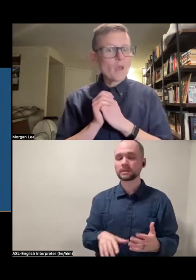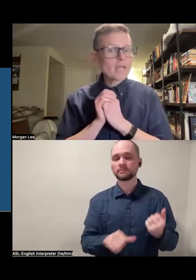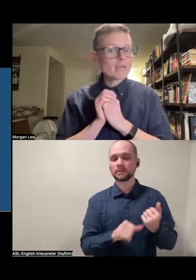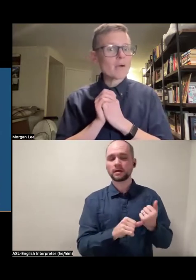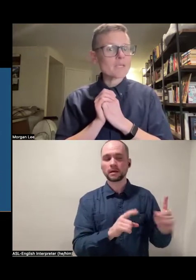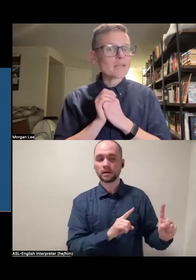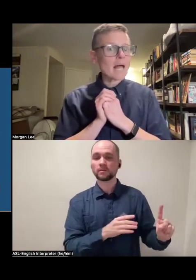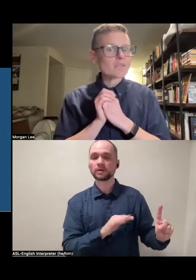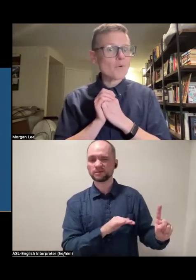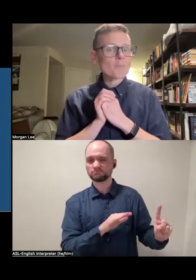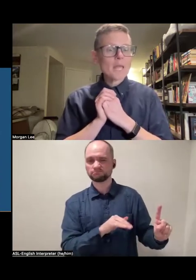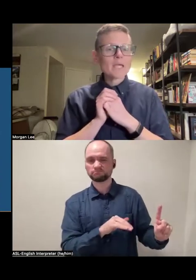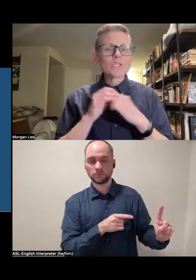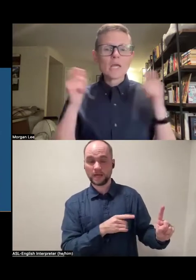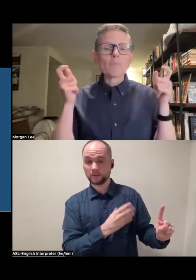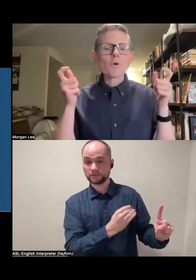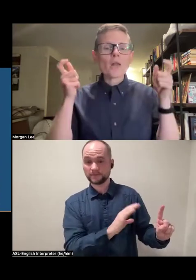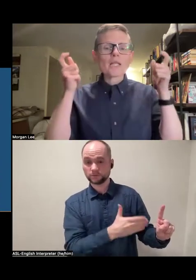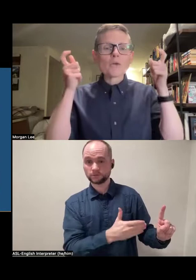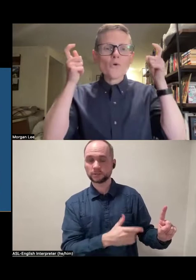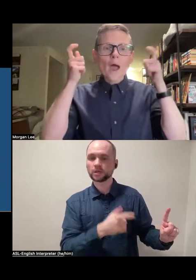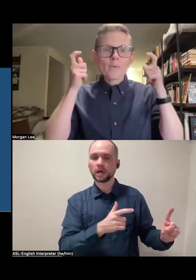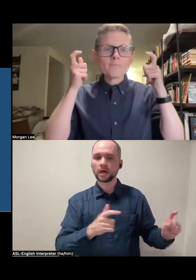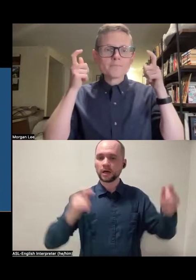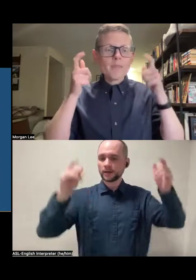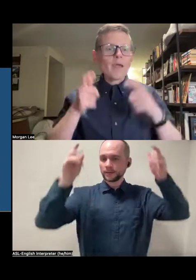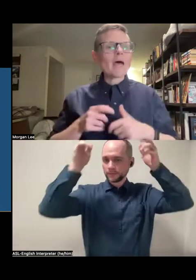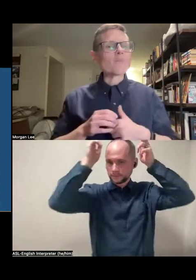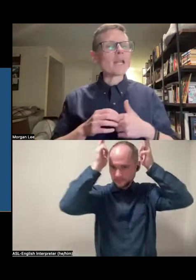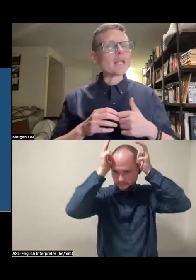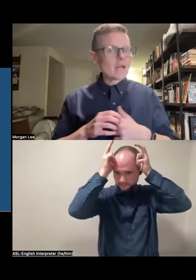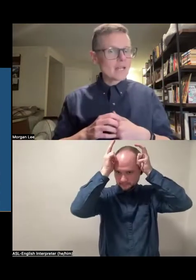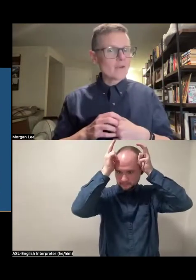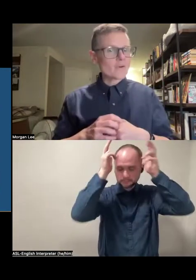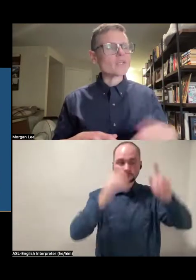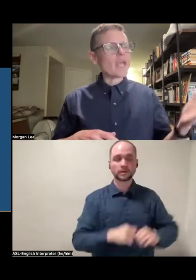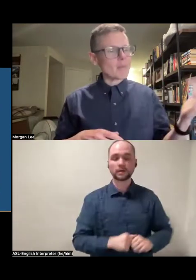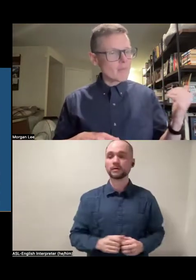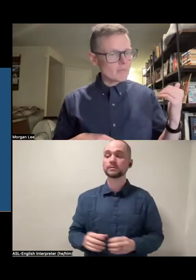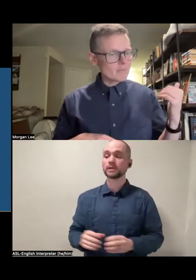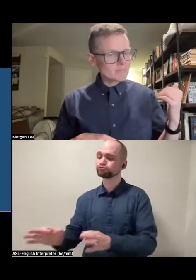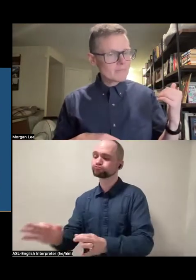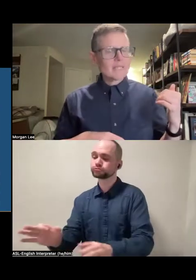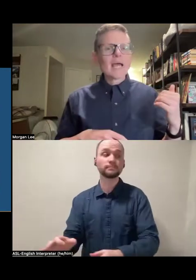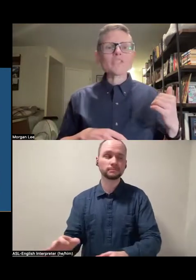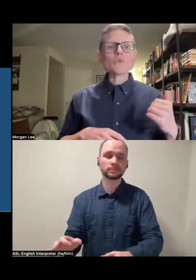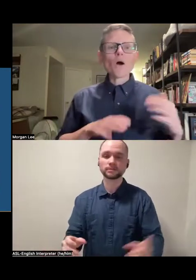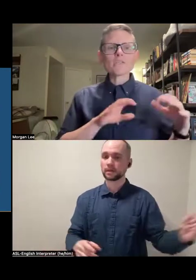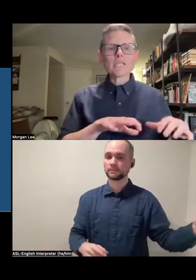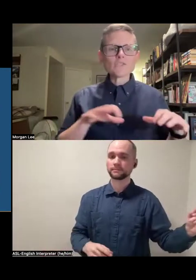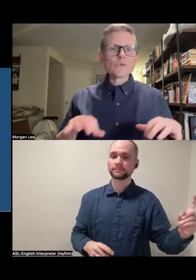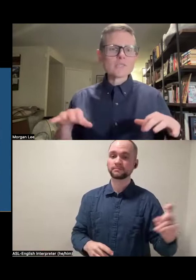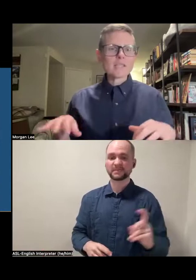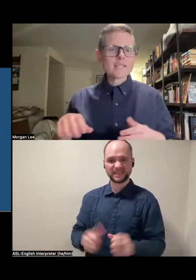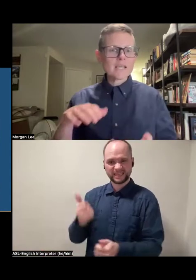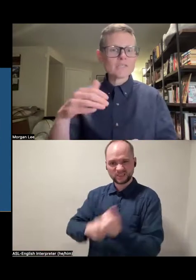was waiting outside the classroom. She had put on a little crown, and when I nodded at her, she came in and she walked to